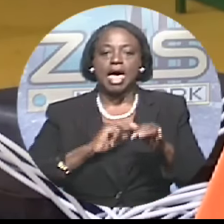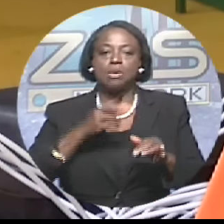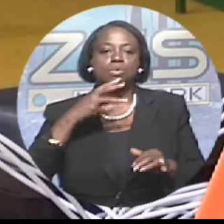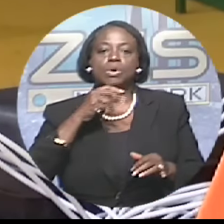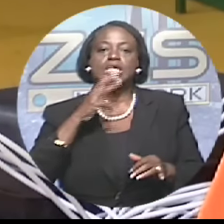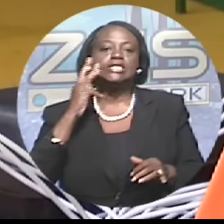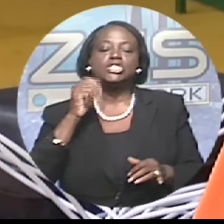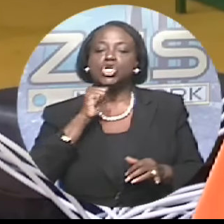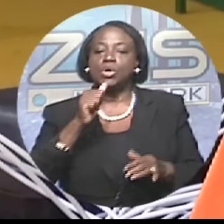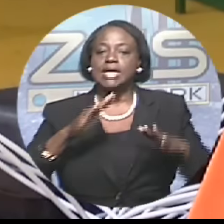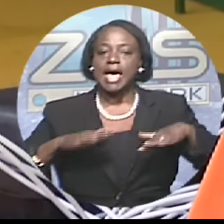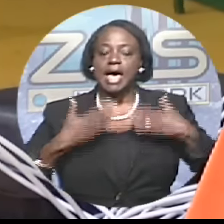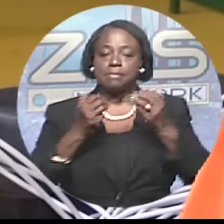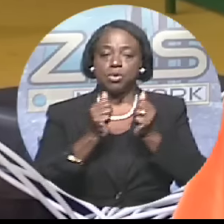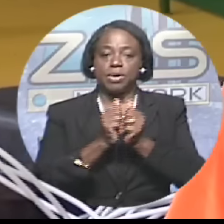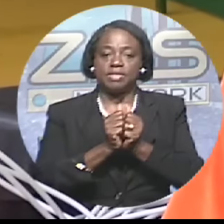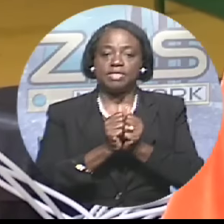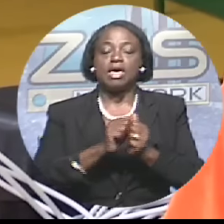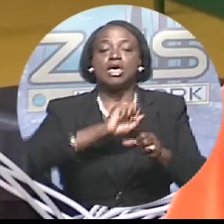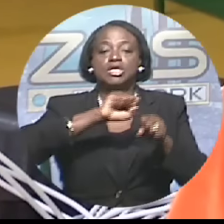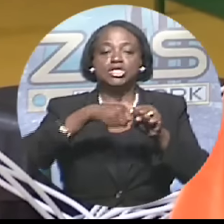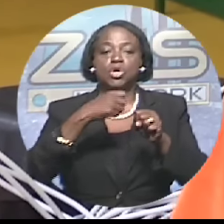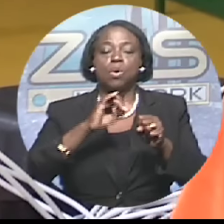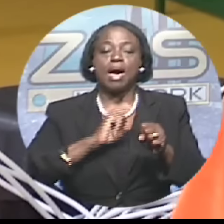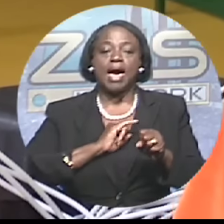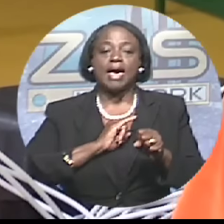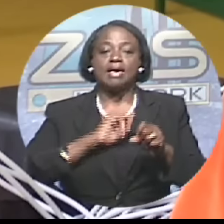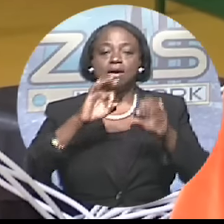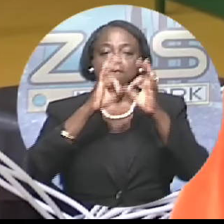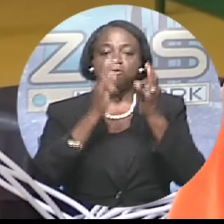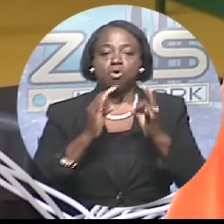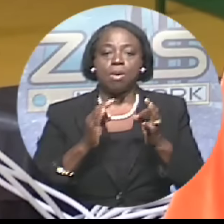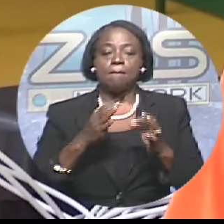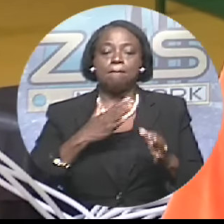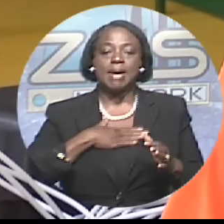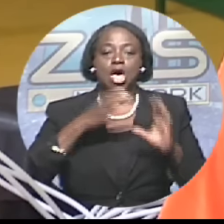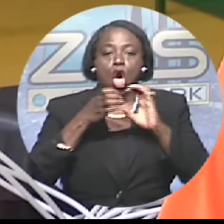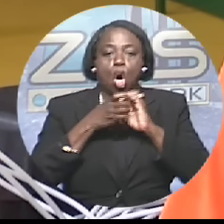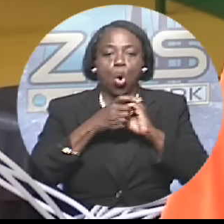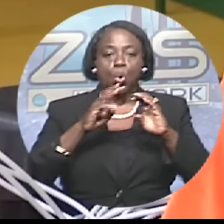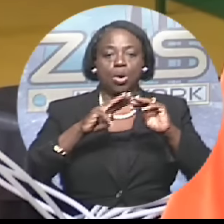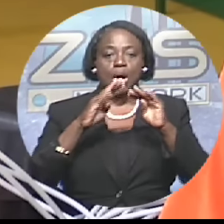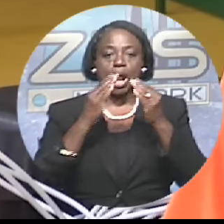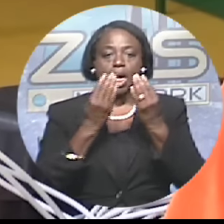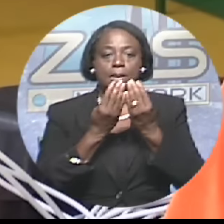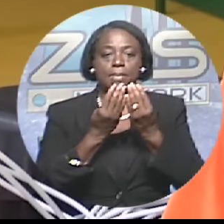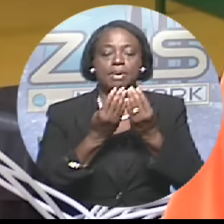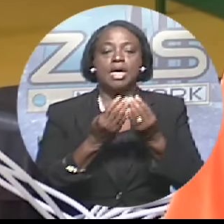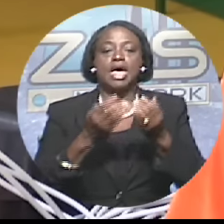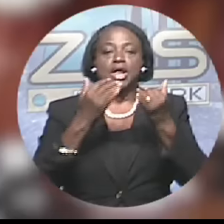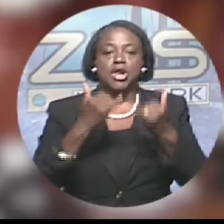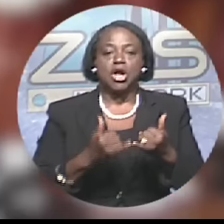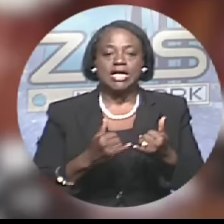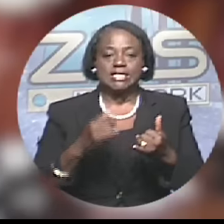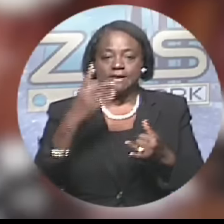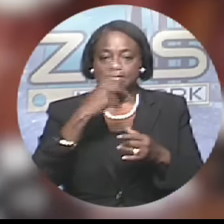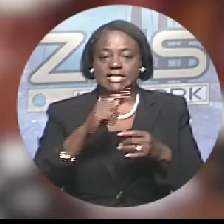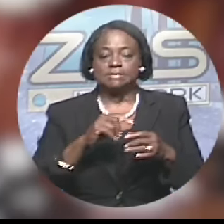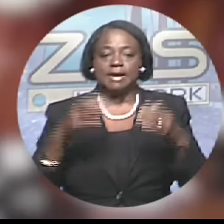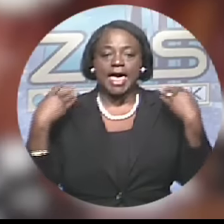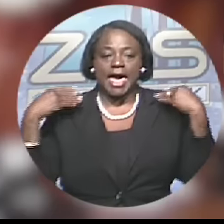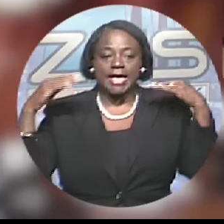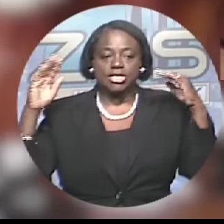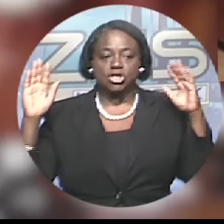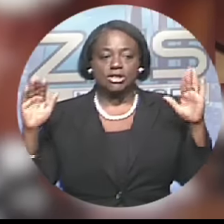so I decided to form my own club, known then as the Invincible Angels.